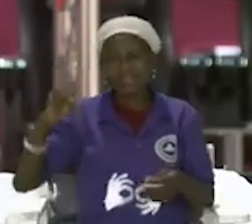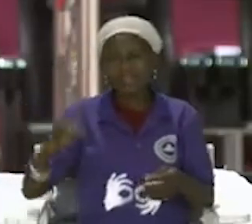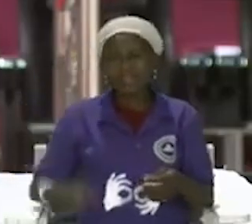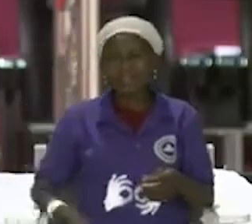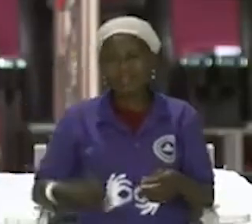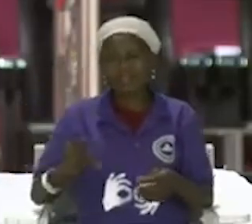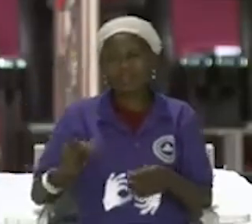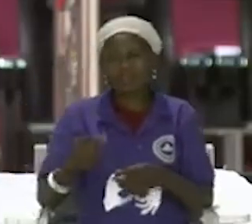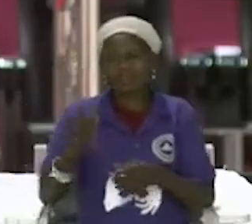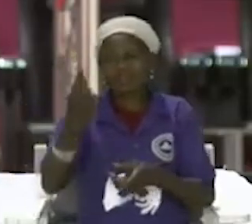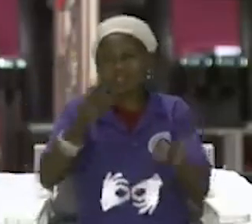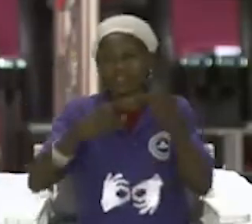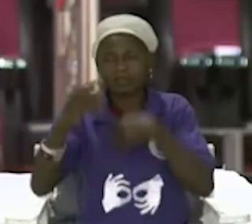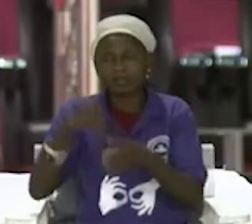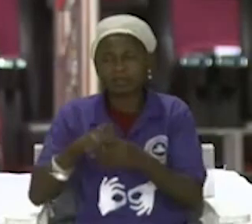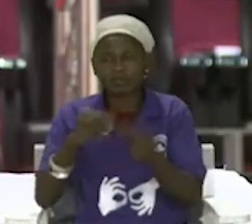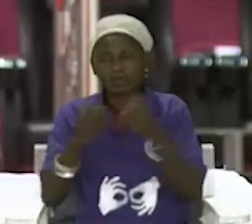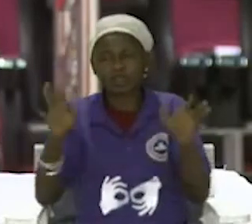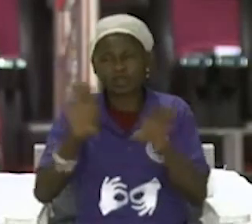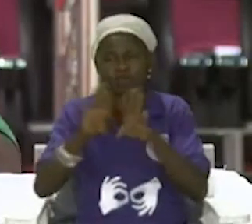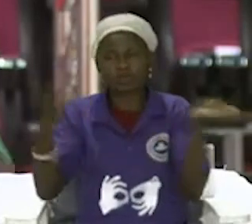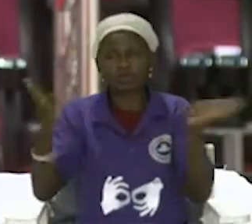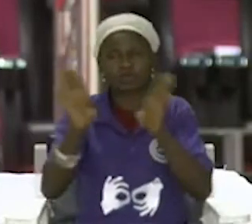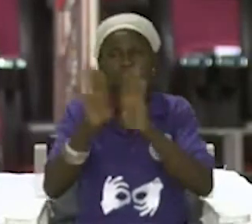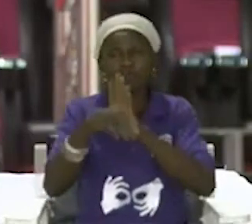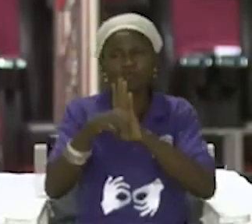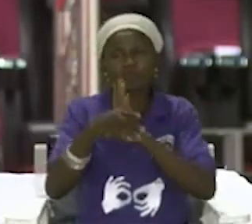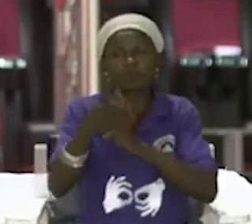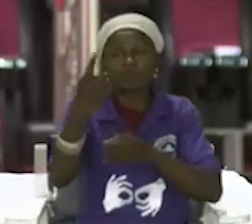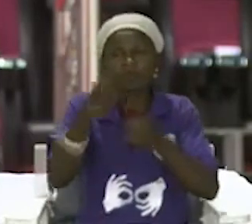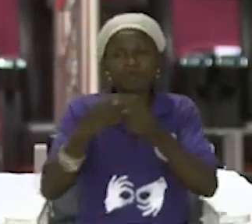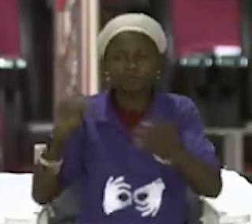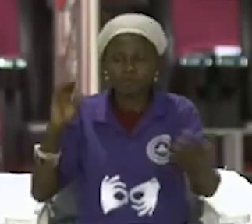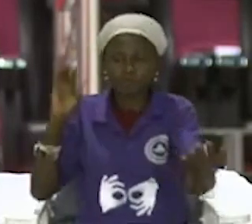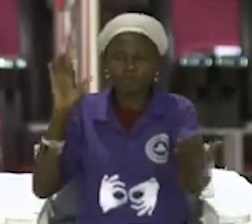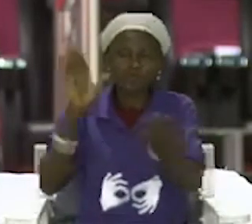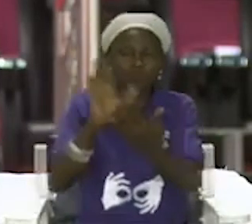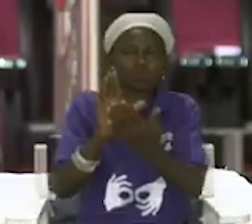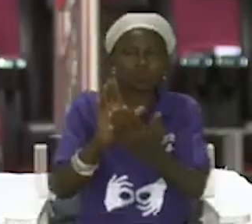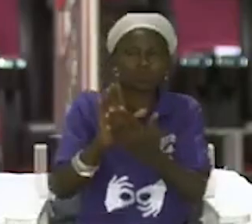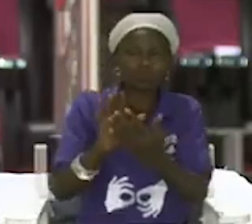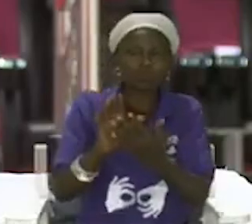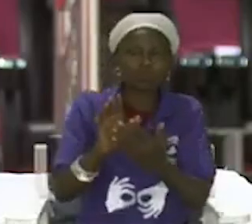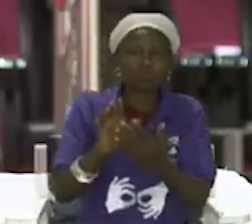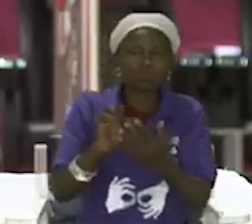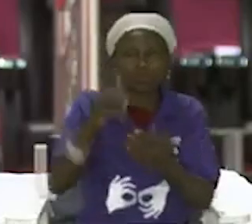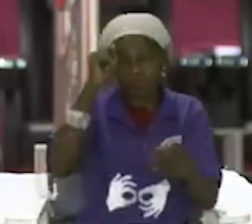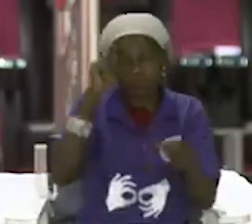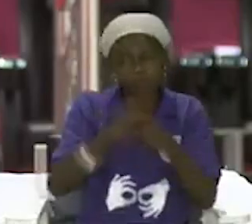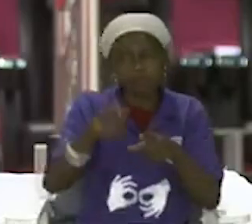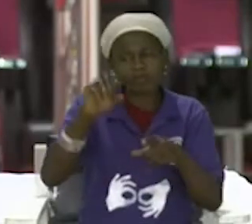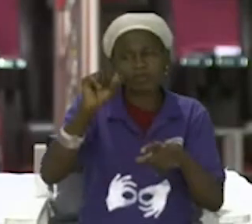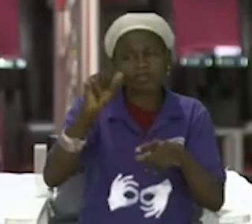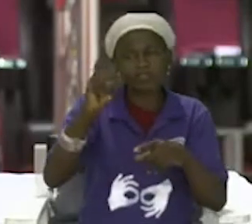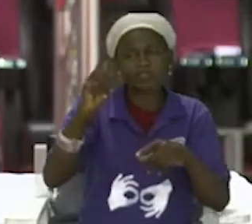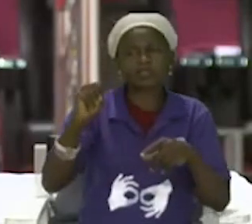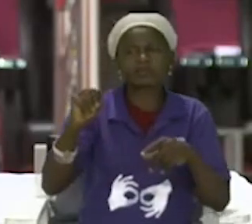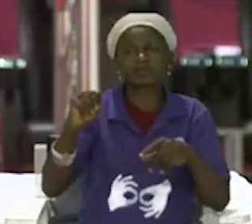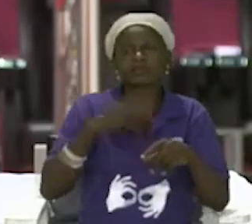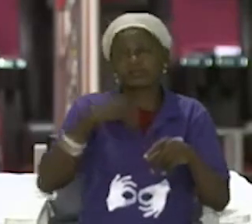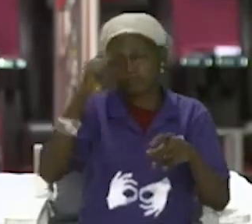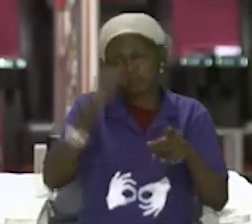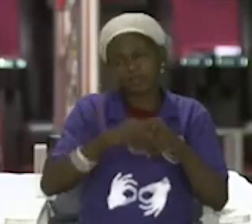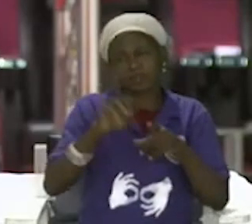without opening the door, coming towards Brother Sam. And Brother